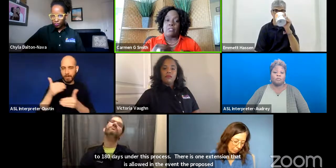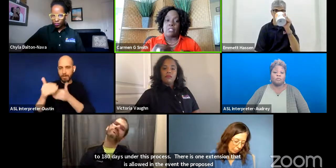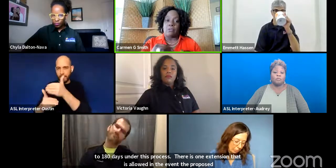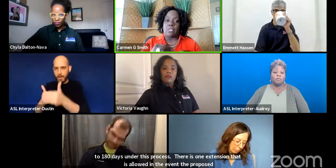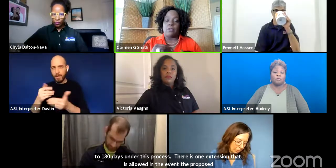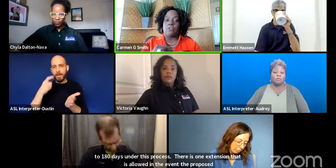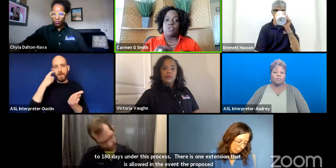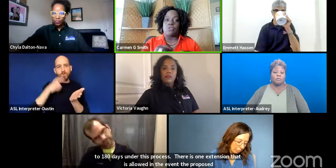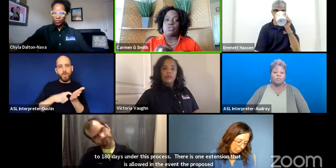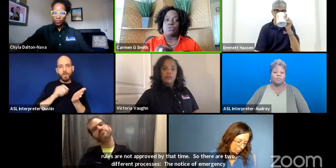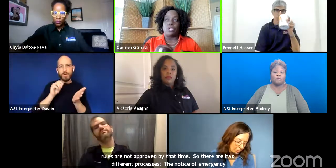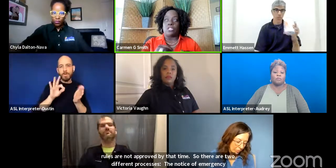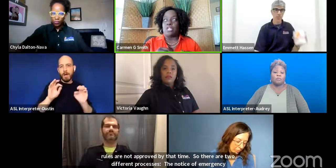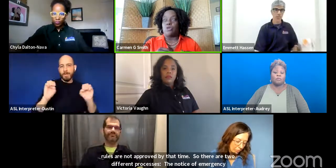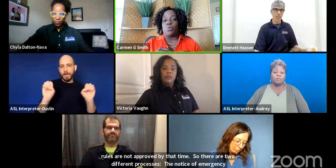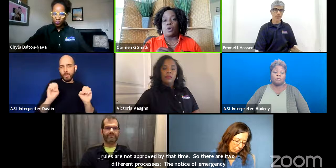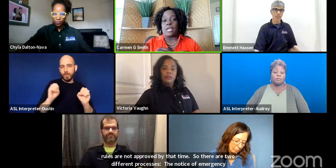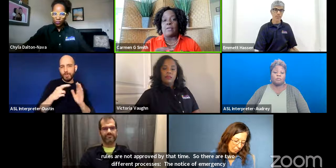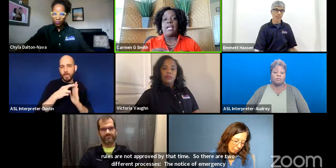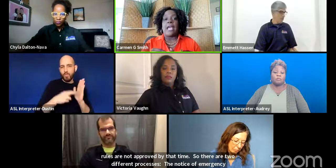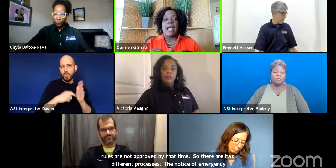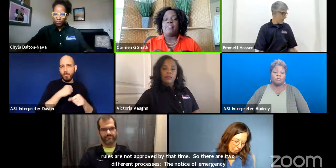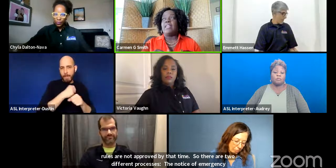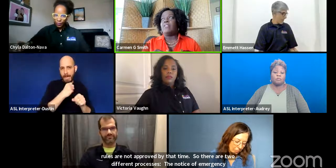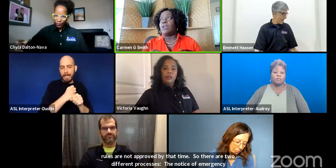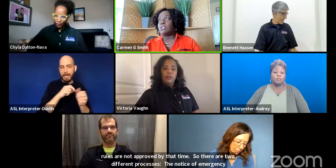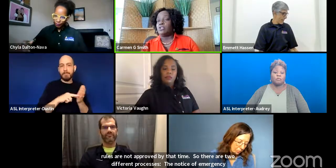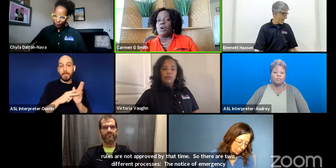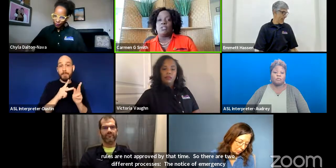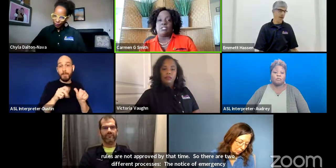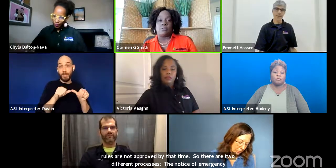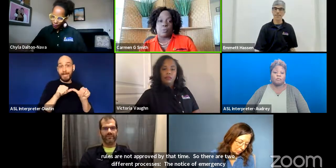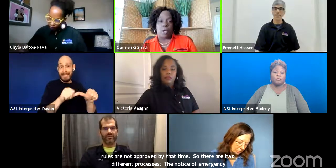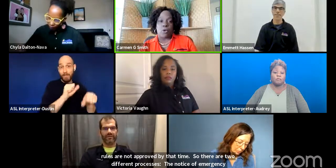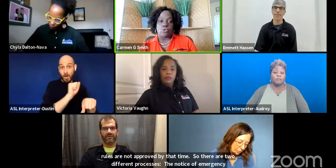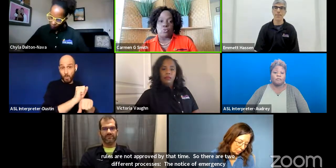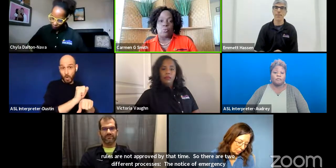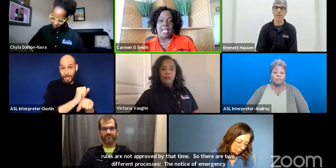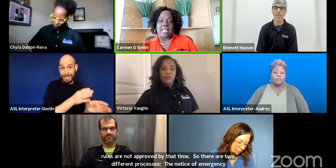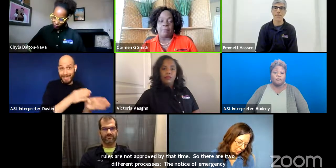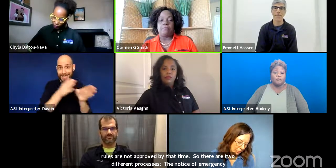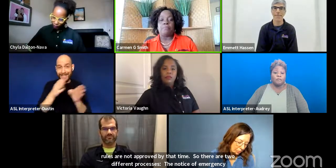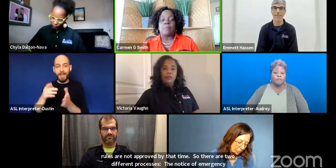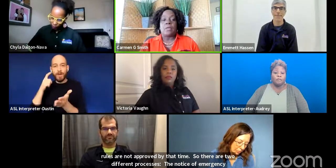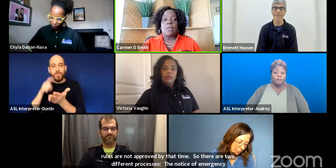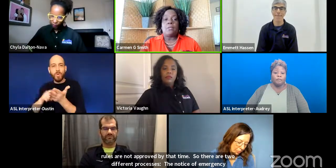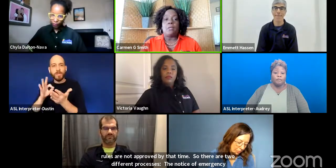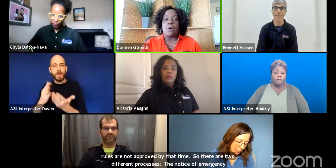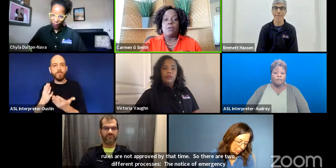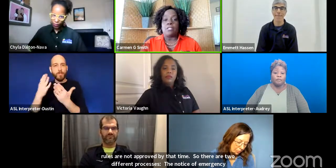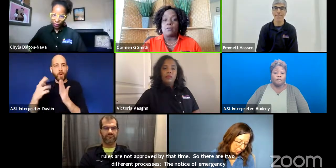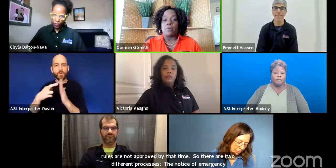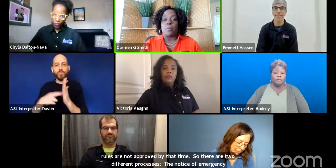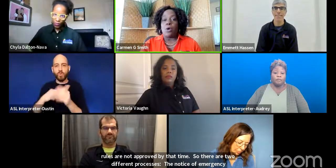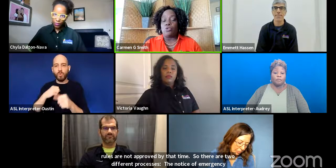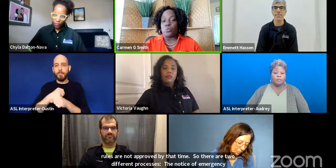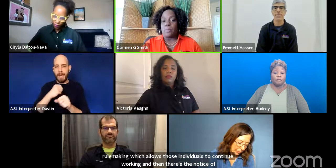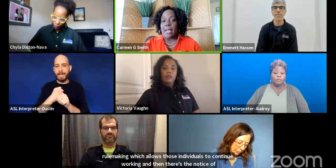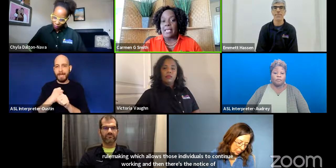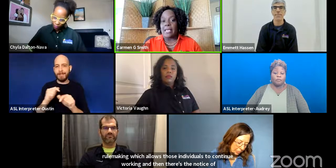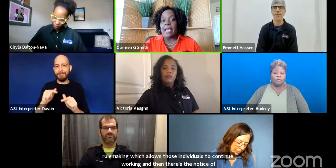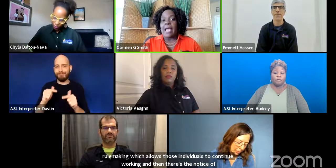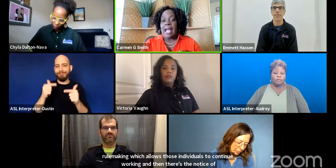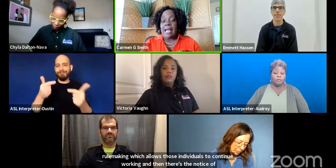which allows those individuals to continue working, and then there's the notice of proposed rulemaking. The notice of